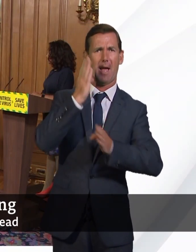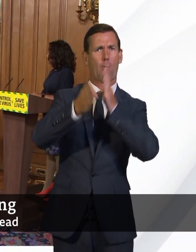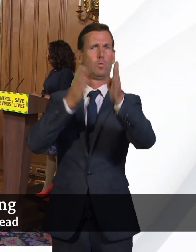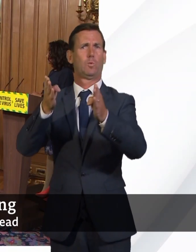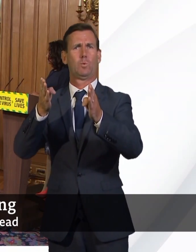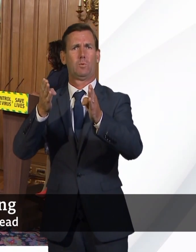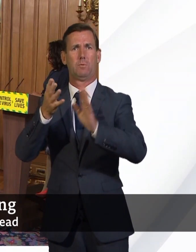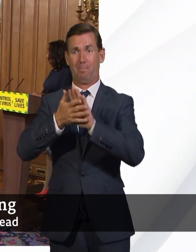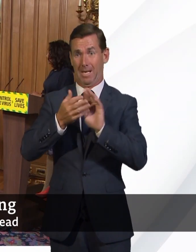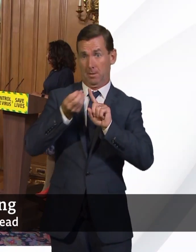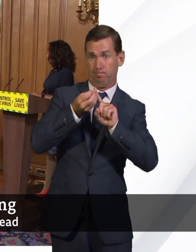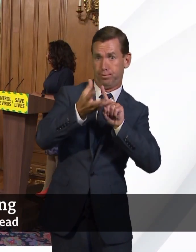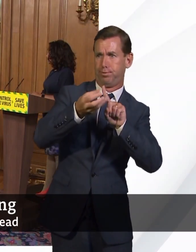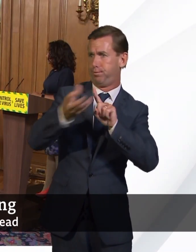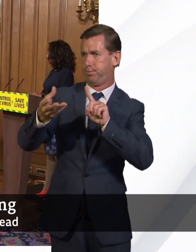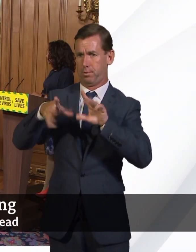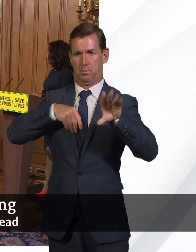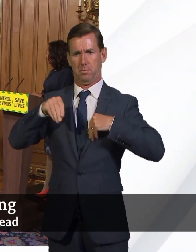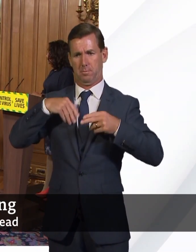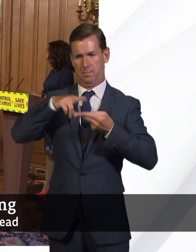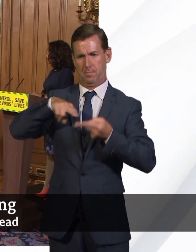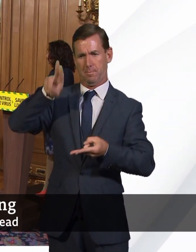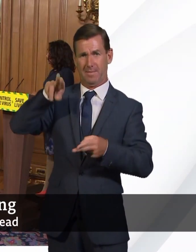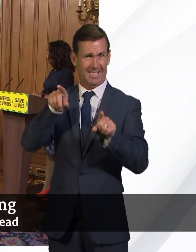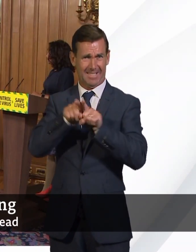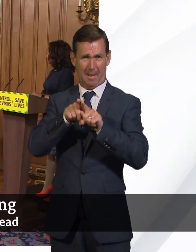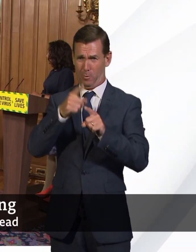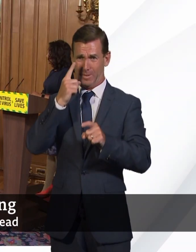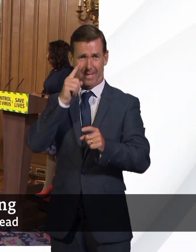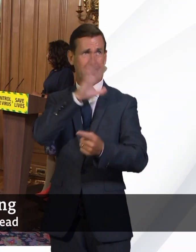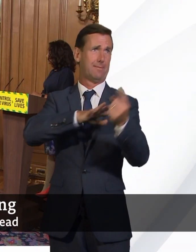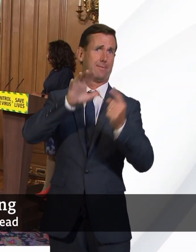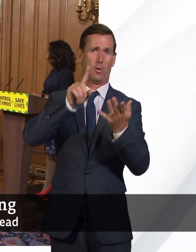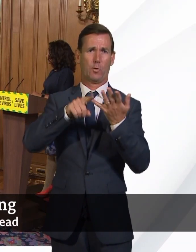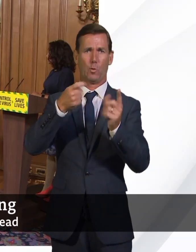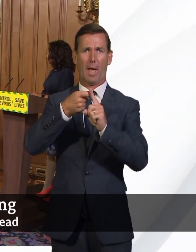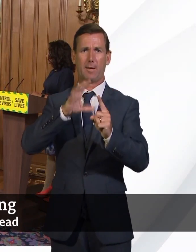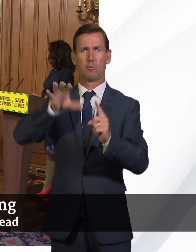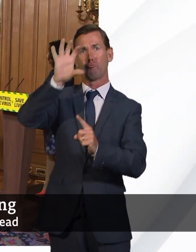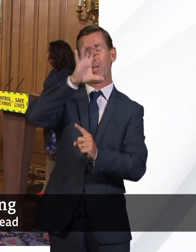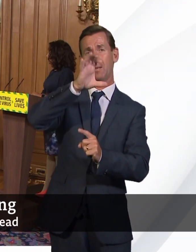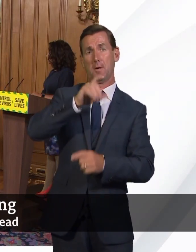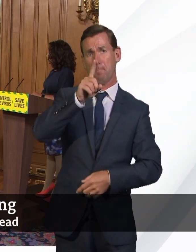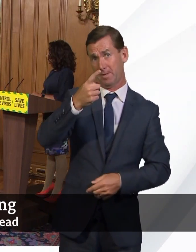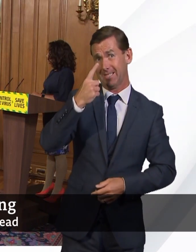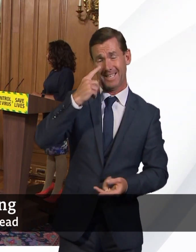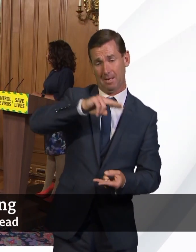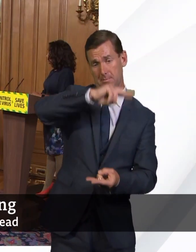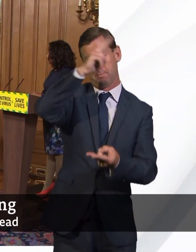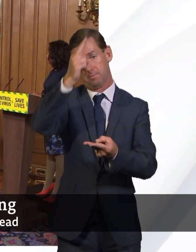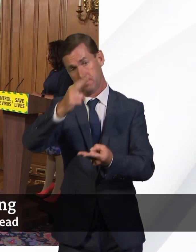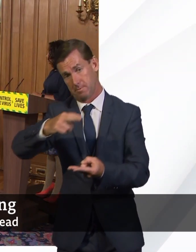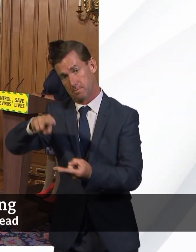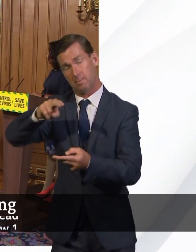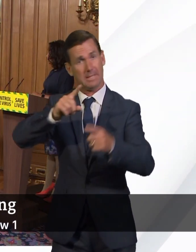And I think nearly all the UK countries are recognising that. There are slightly different epidemic curves, as we showed in the slides